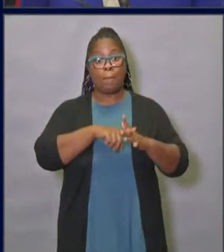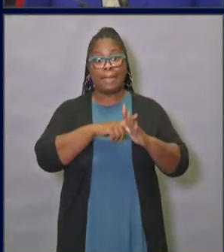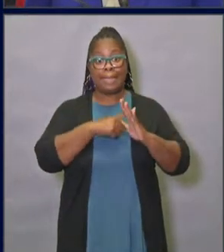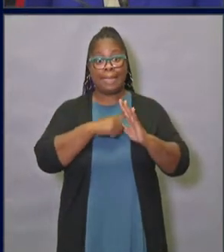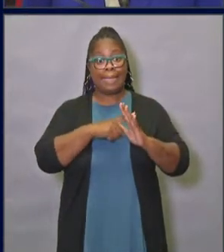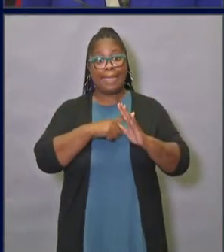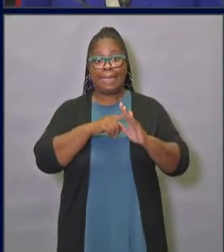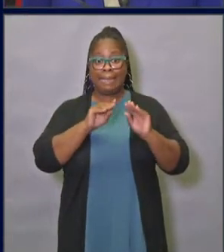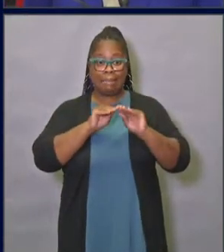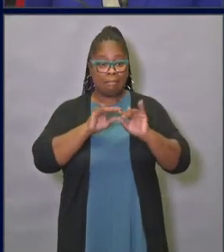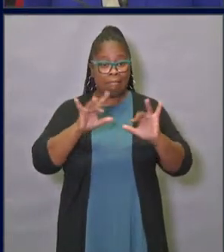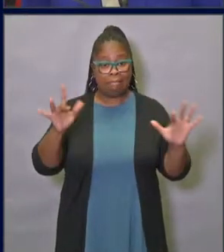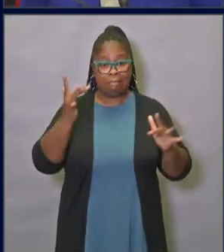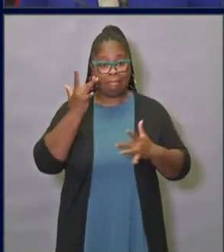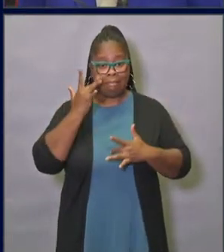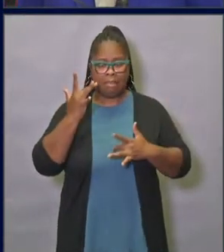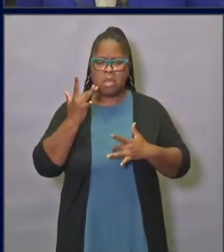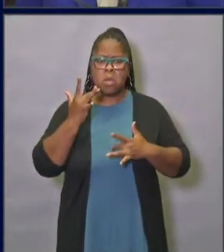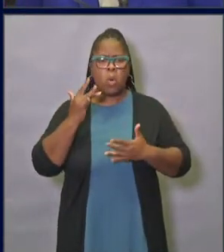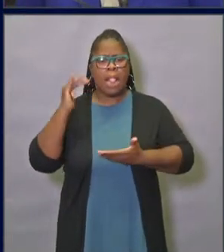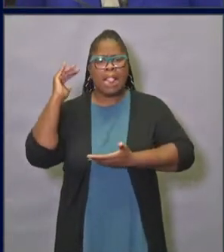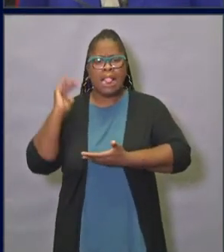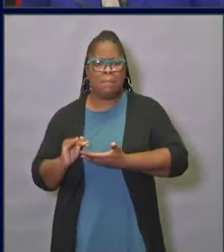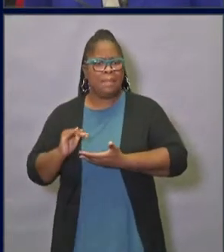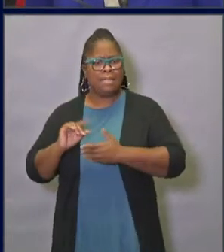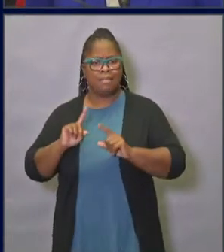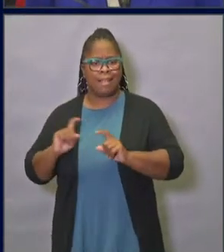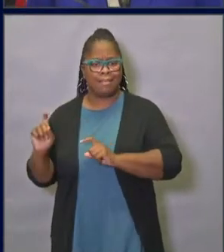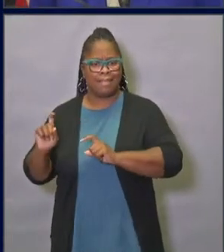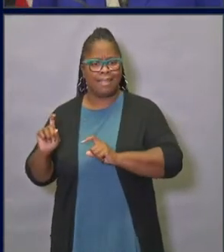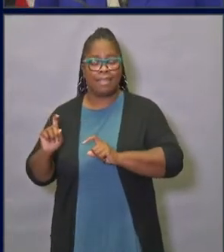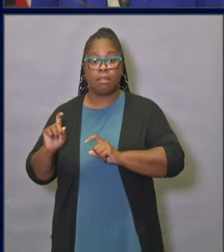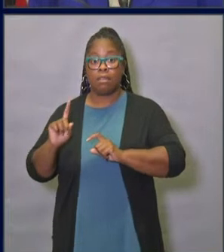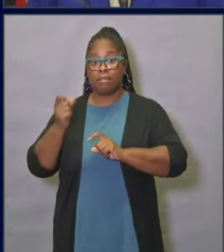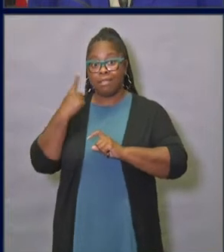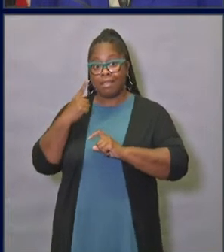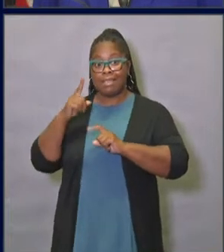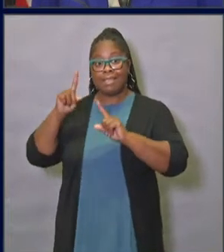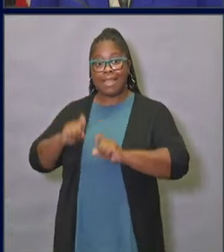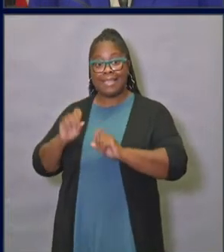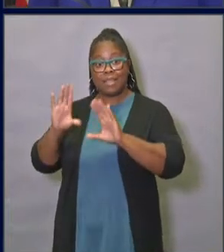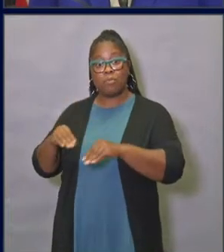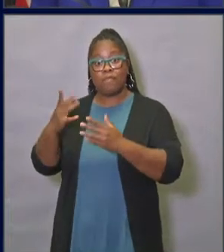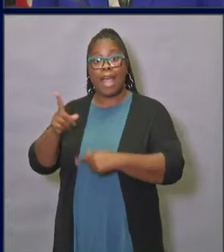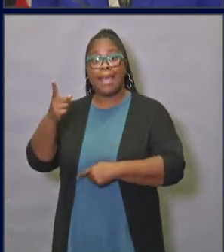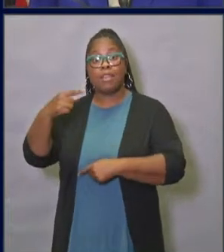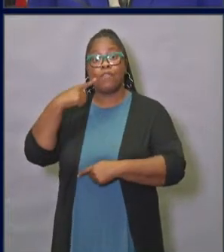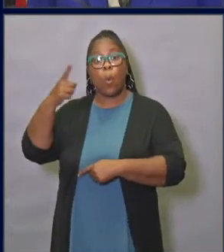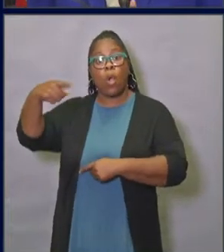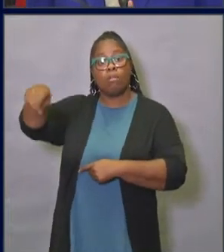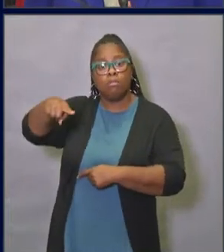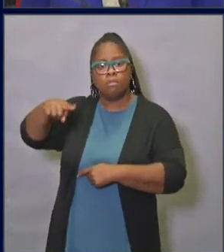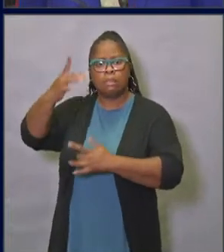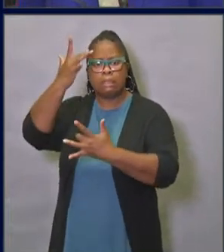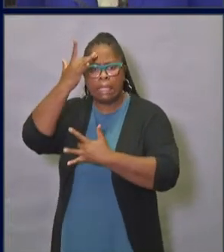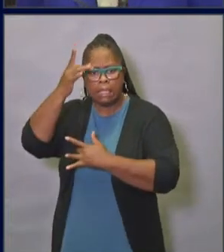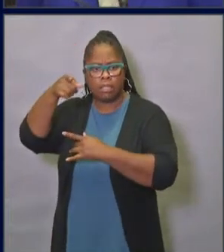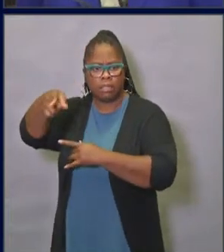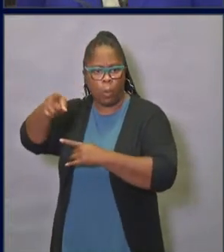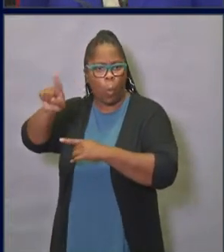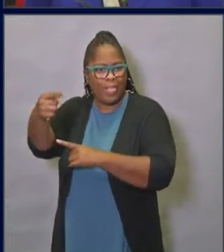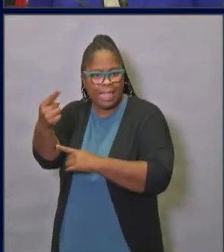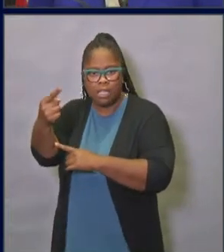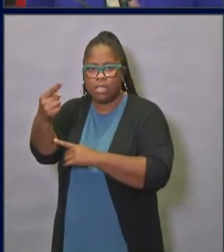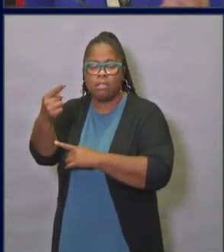we had very limited testing capacity, tests were prioritized only for those people who were sick, and our test